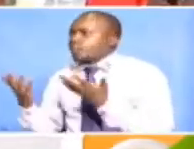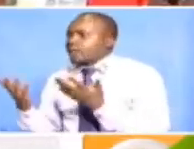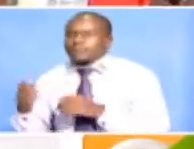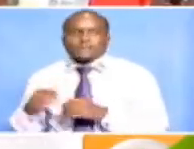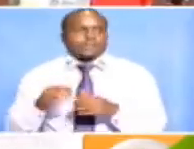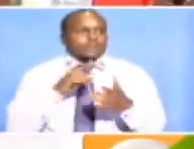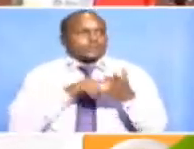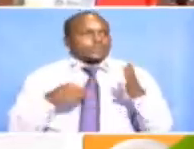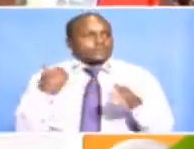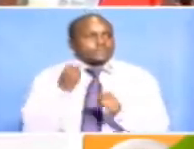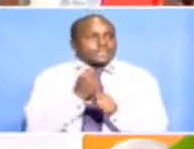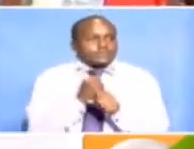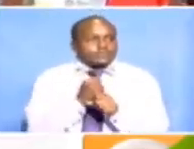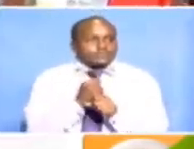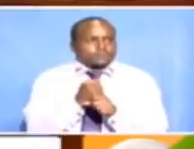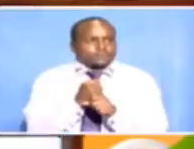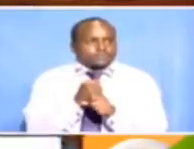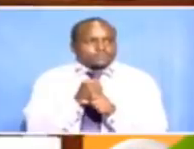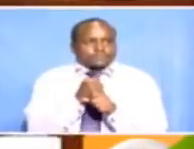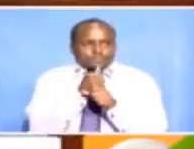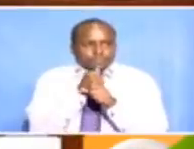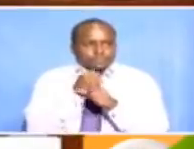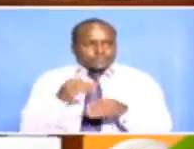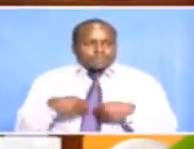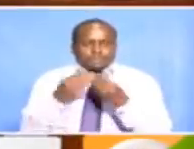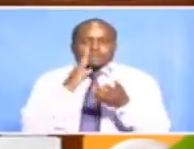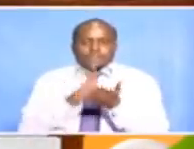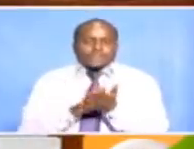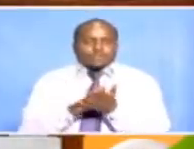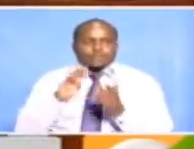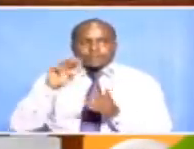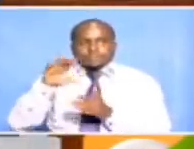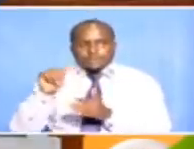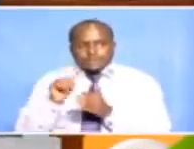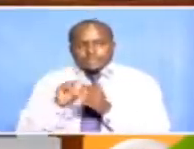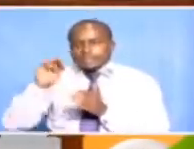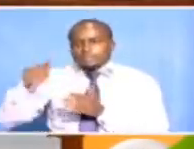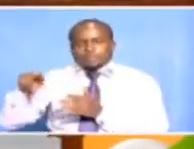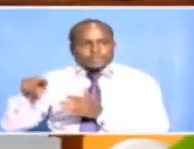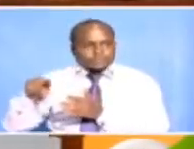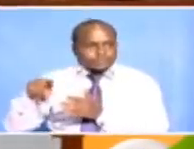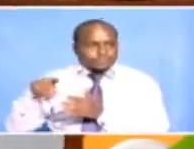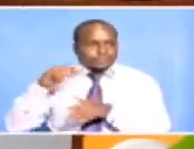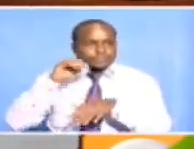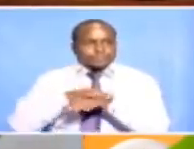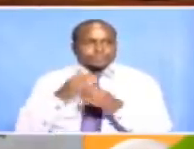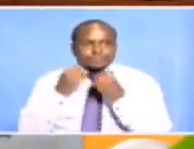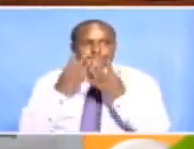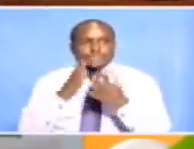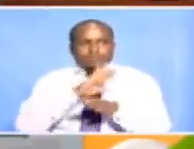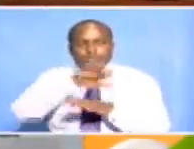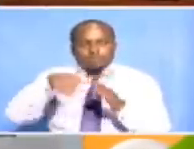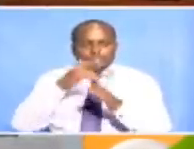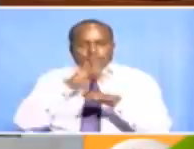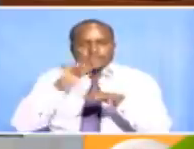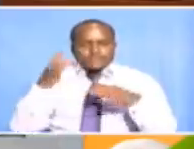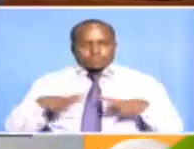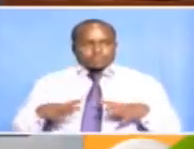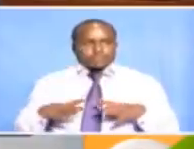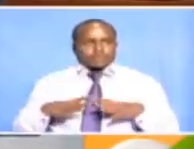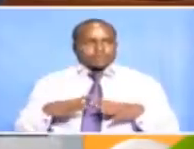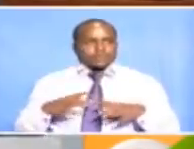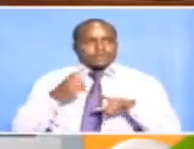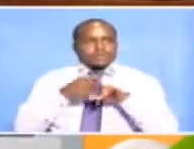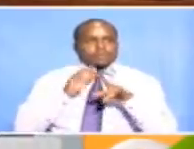done, I've issued a circular to my MCS, to MPs, get a data of all the affected people from